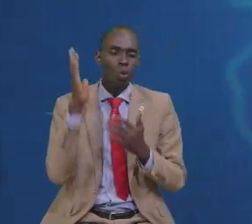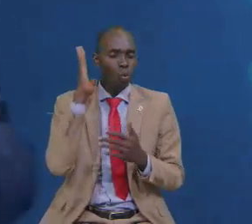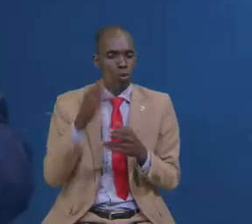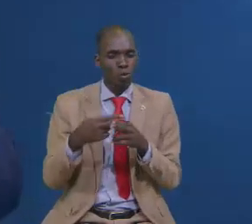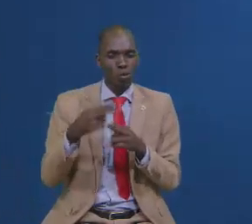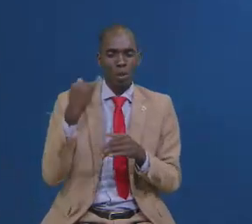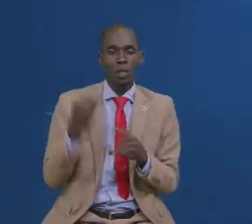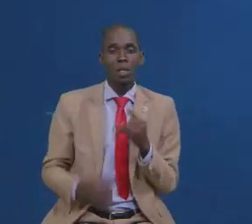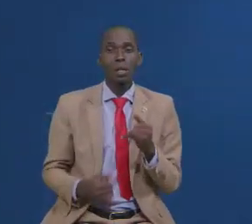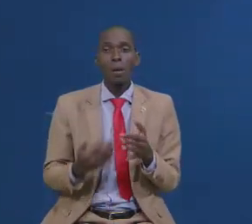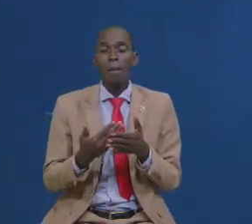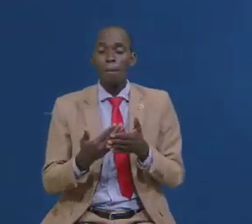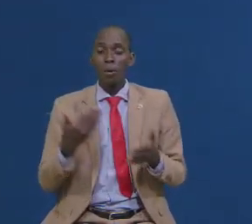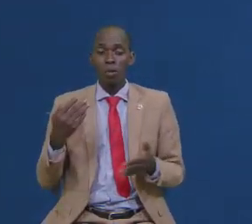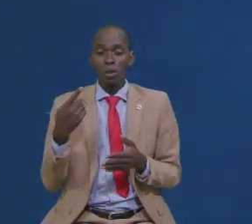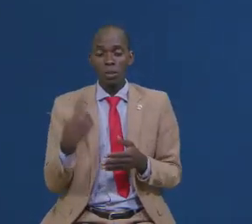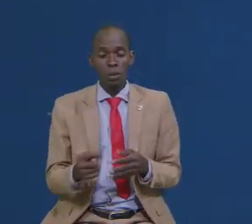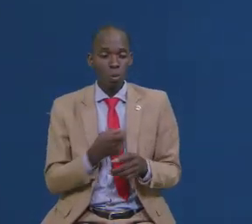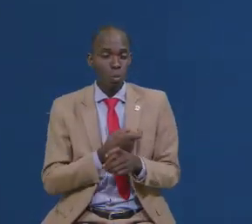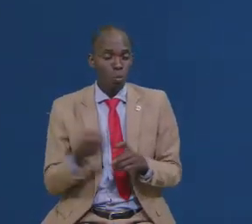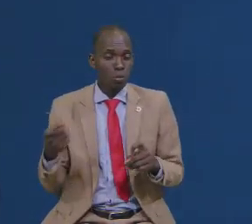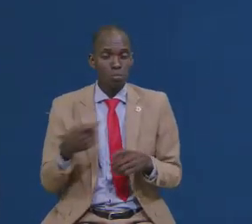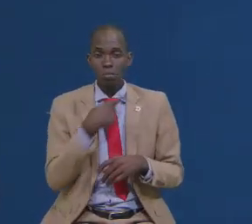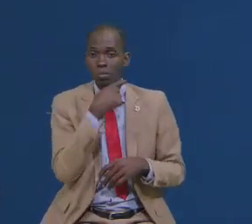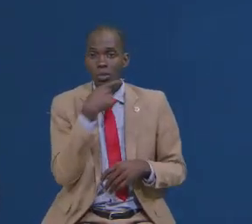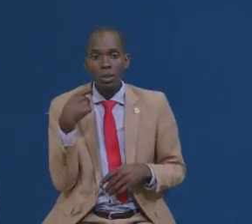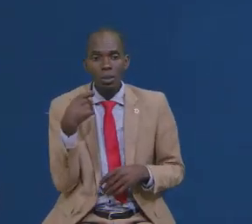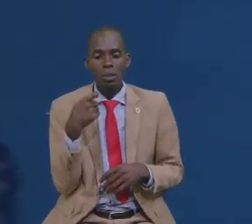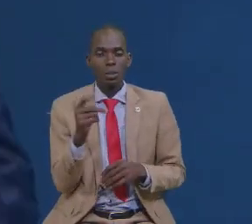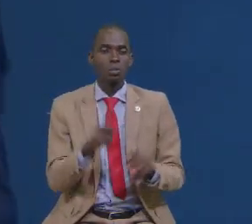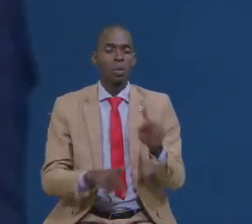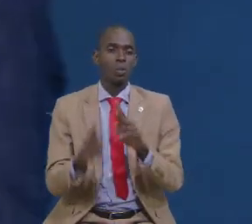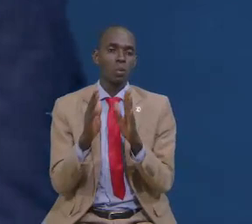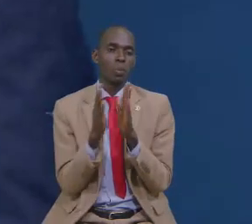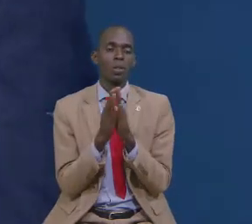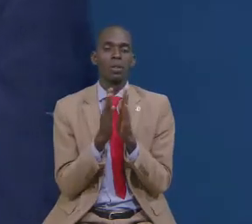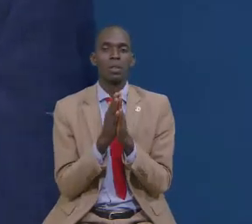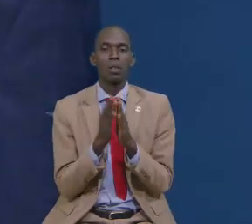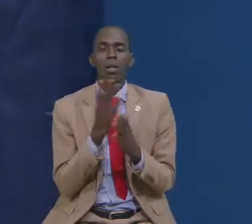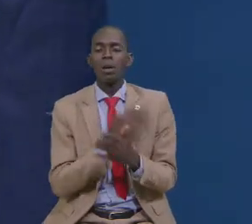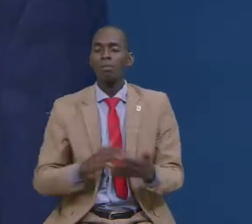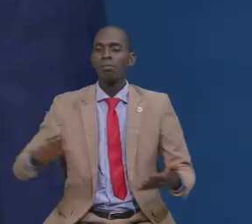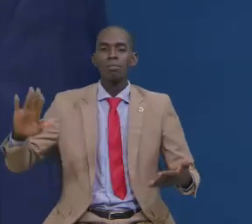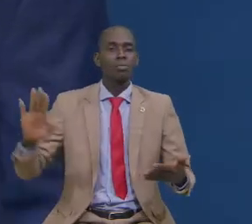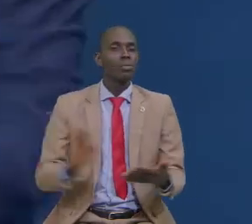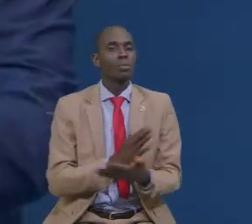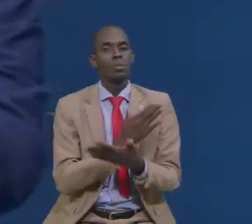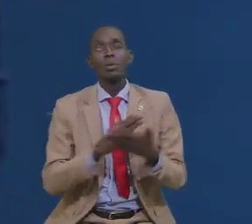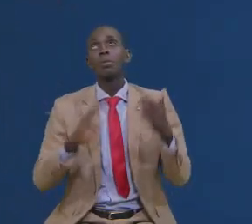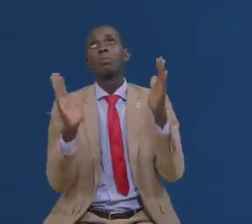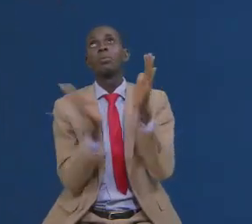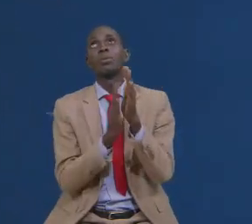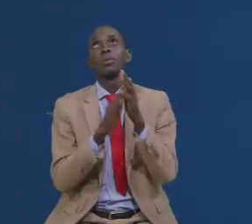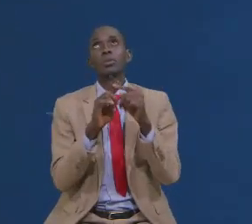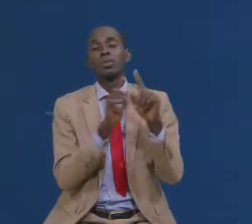the woods dried up they prayed and the sun proceeds unto the Lord